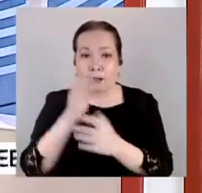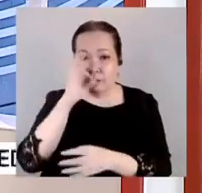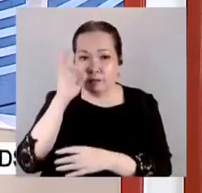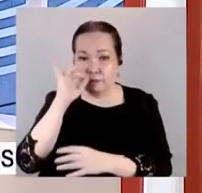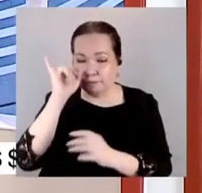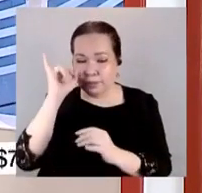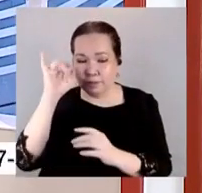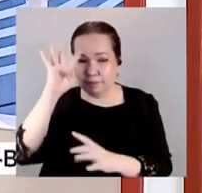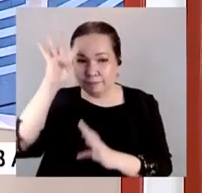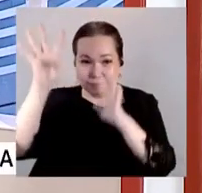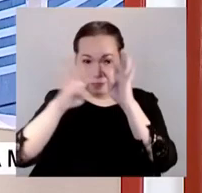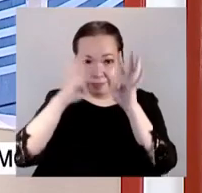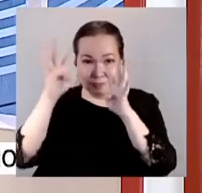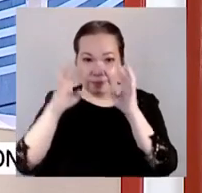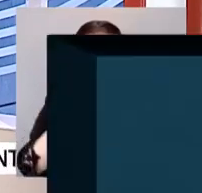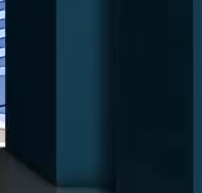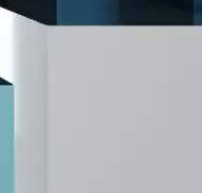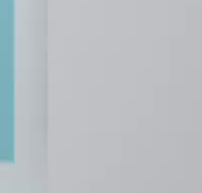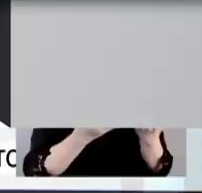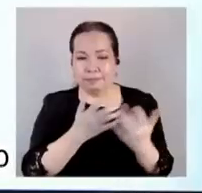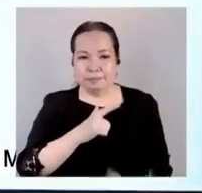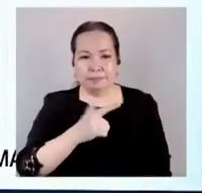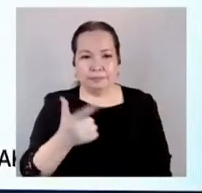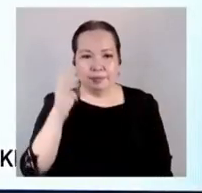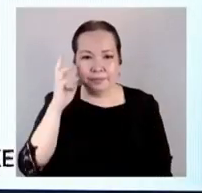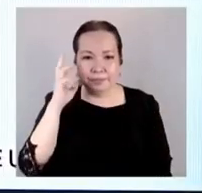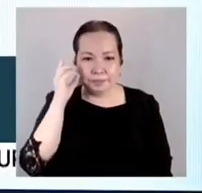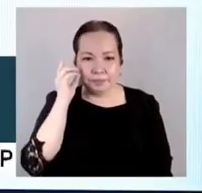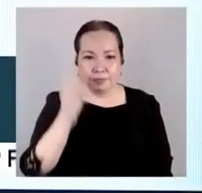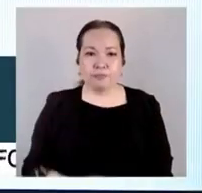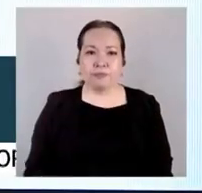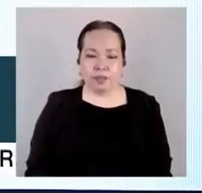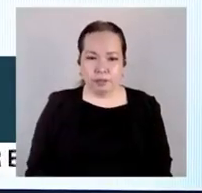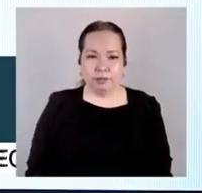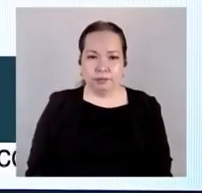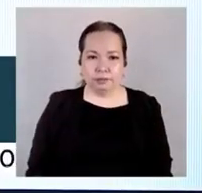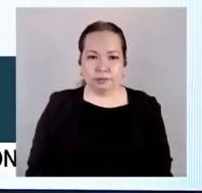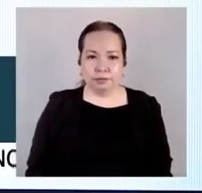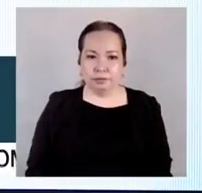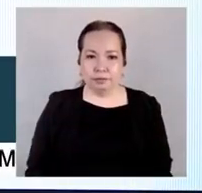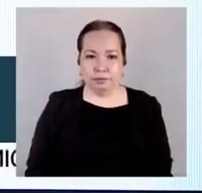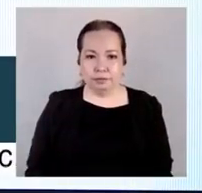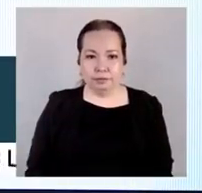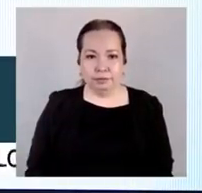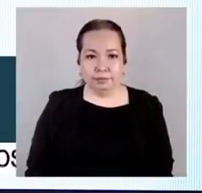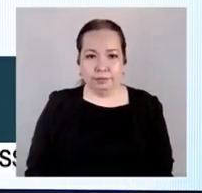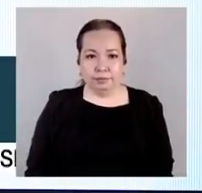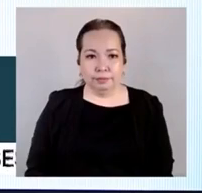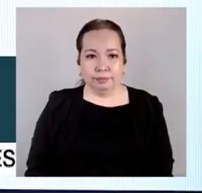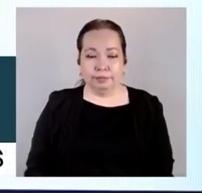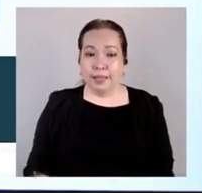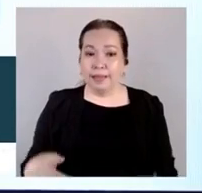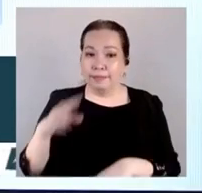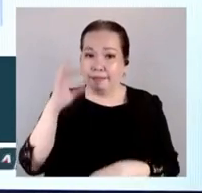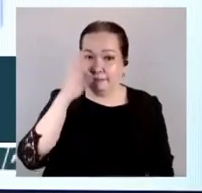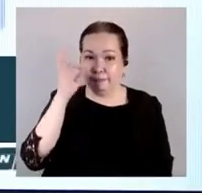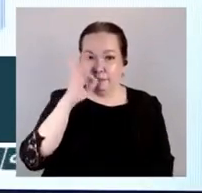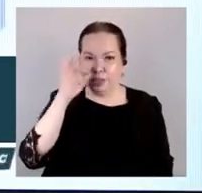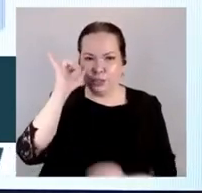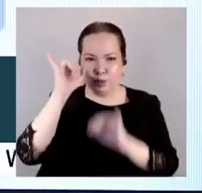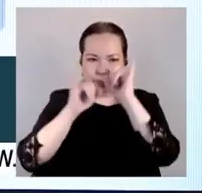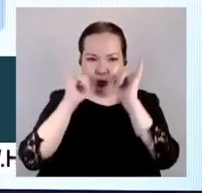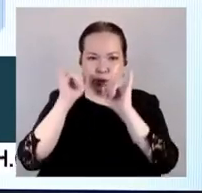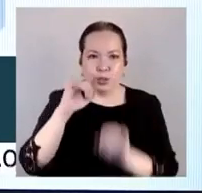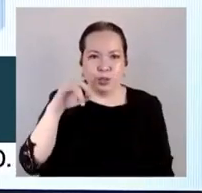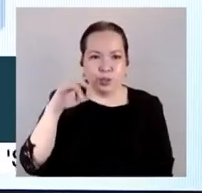hear more from Warren De Guzman. Welcome to Filipinovator's beta website tour. Filipinovation, that's the name of